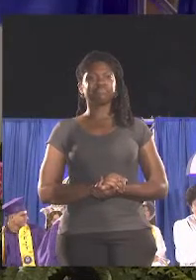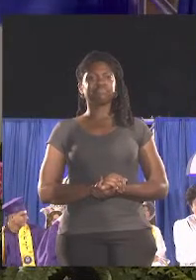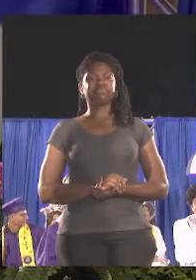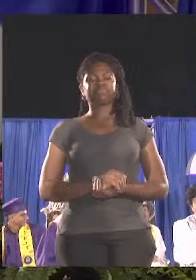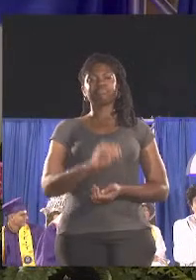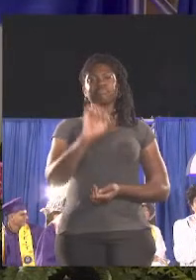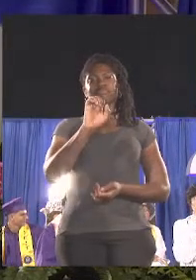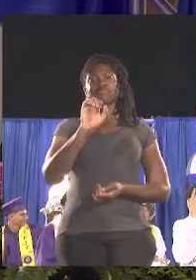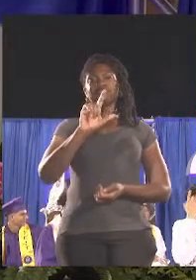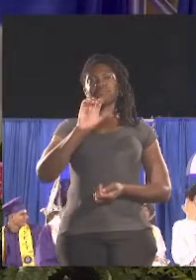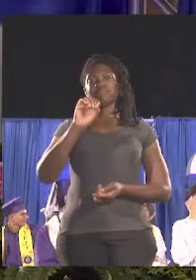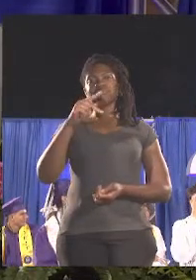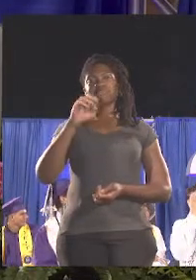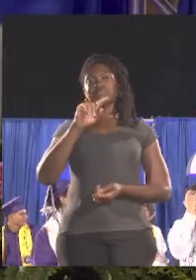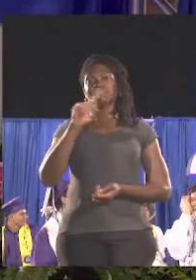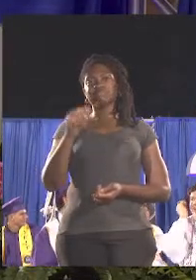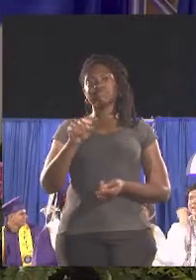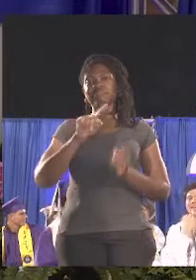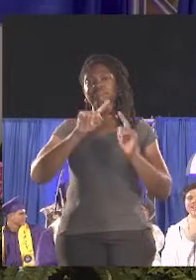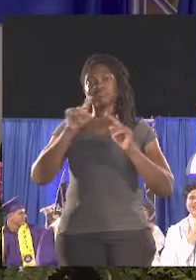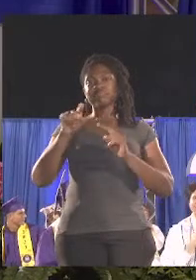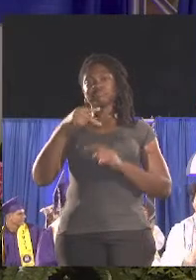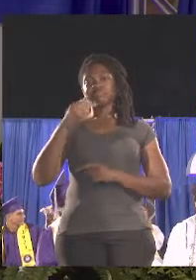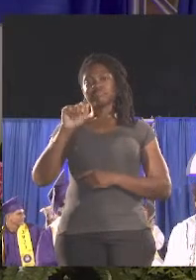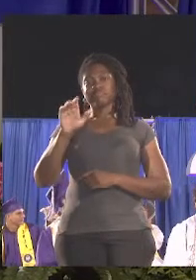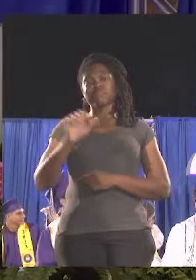Evelyn Lopez, Palo Alto College.